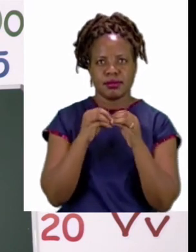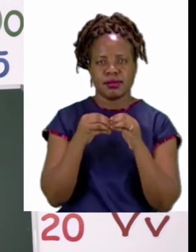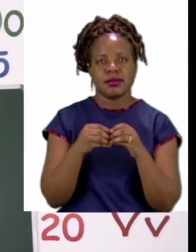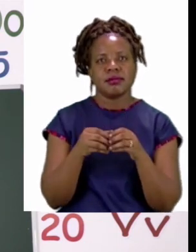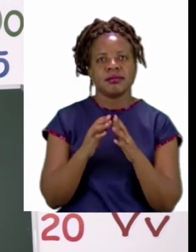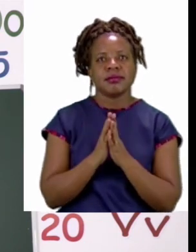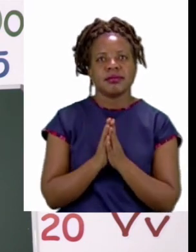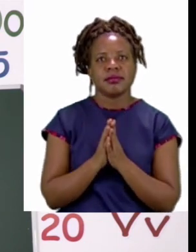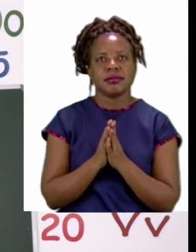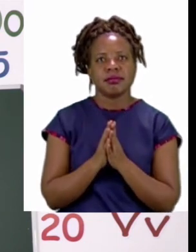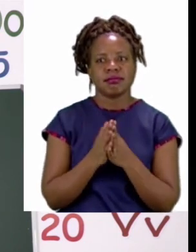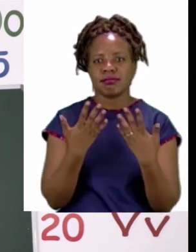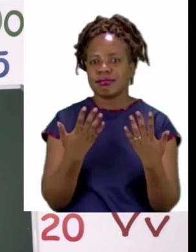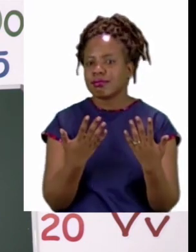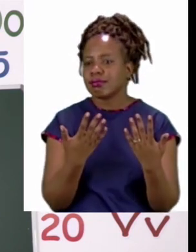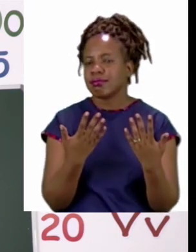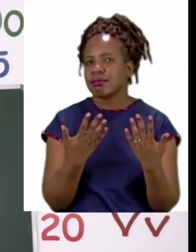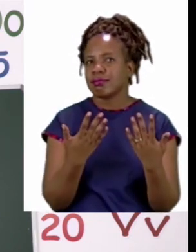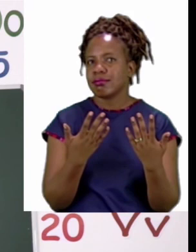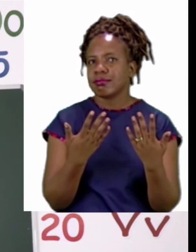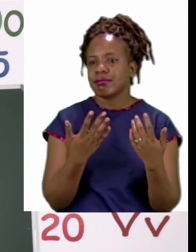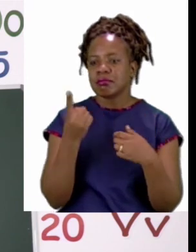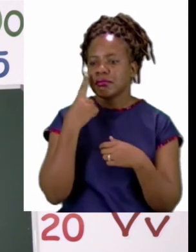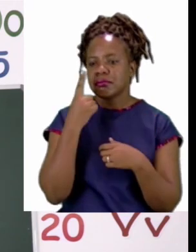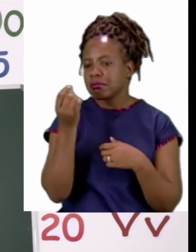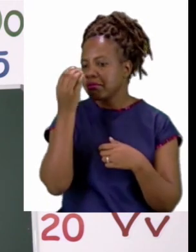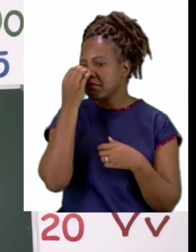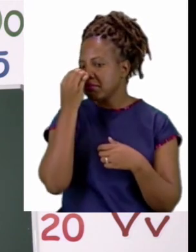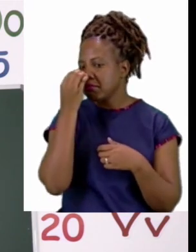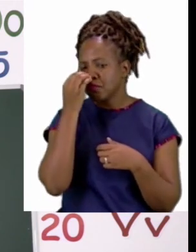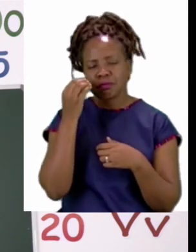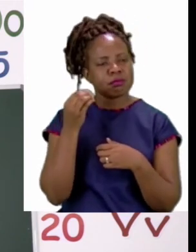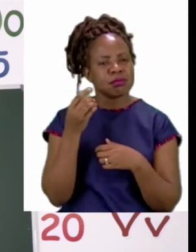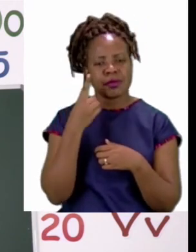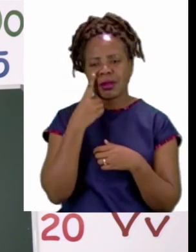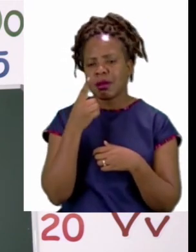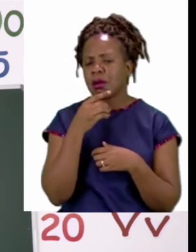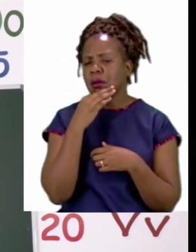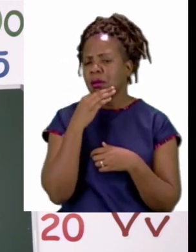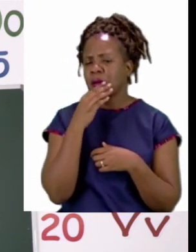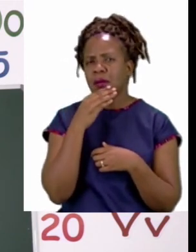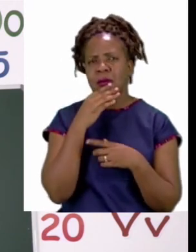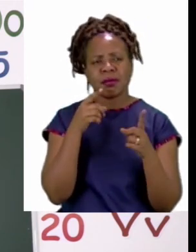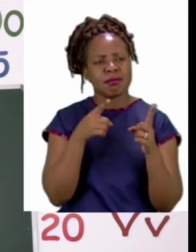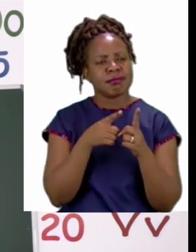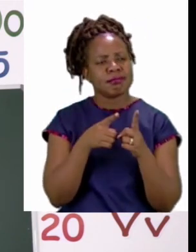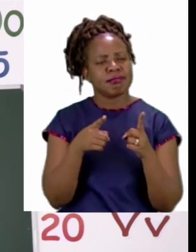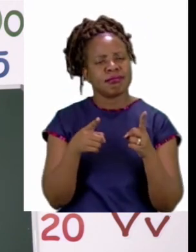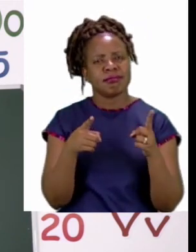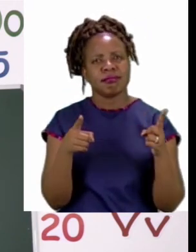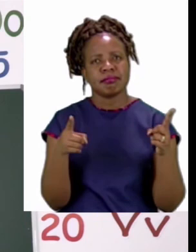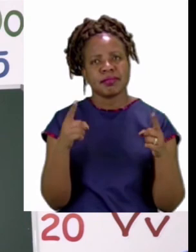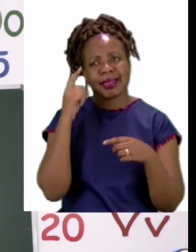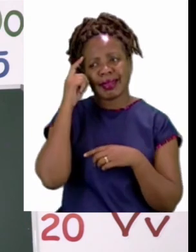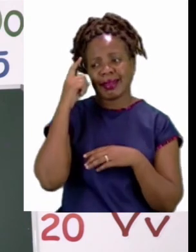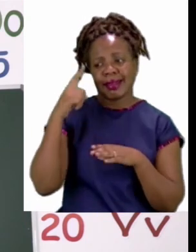job. I wonder though, I have not seen Zacky in a long time. I think he's outside.